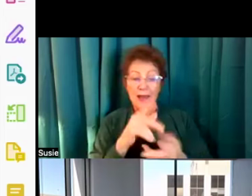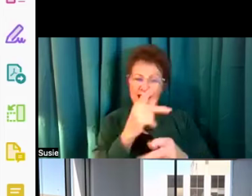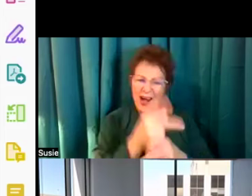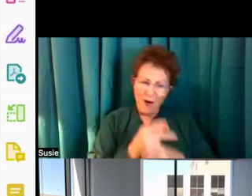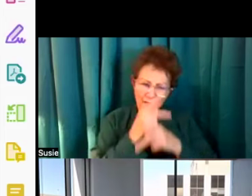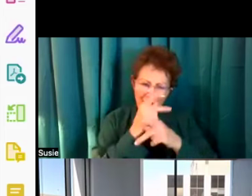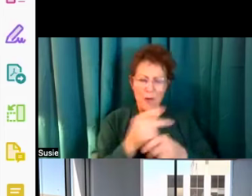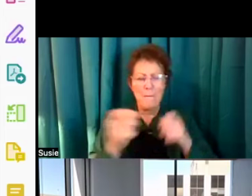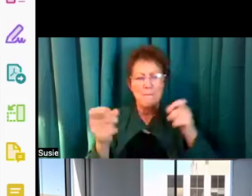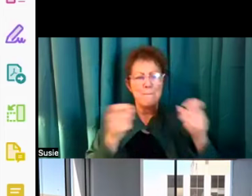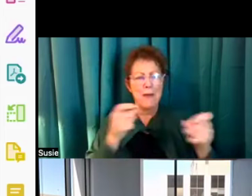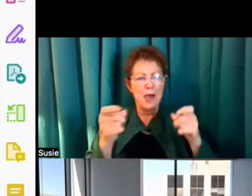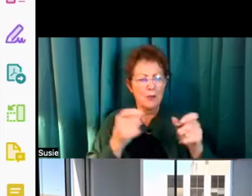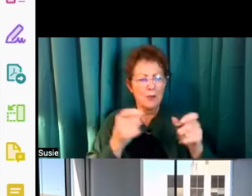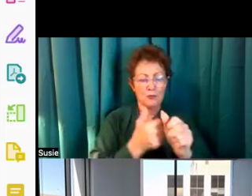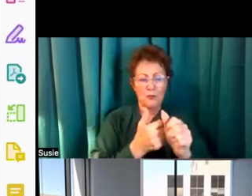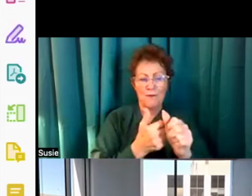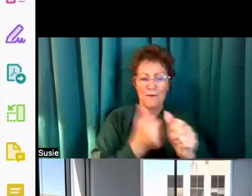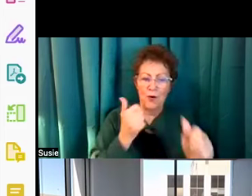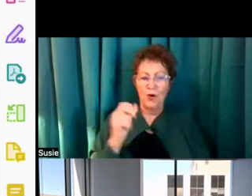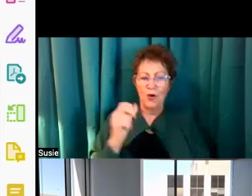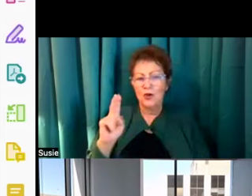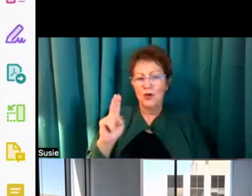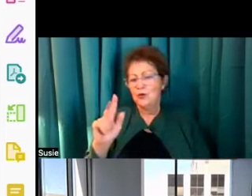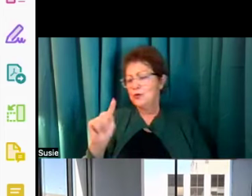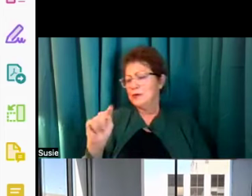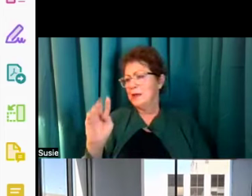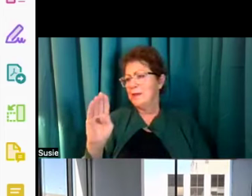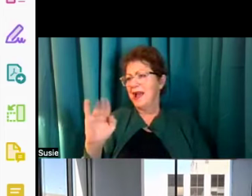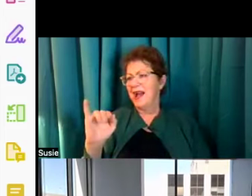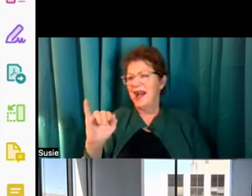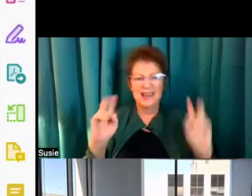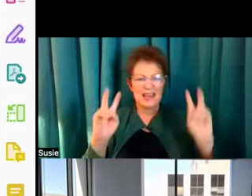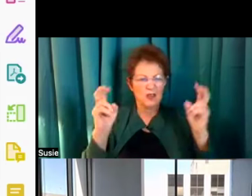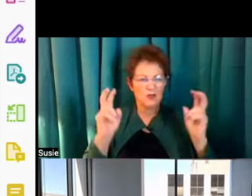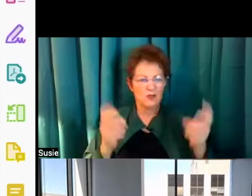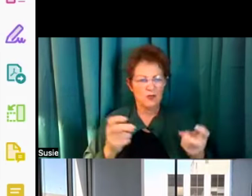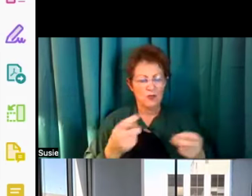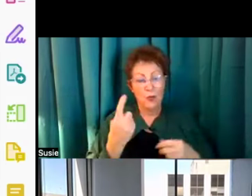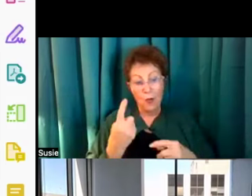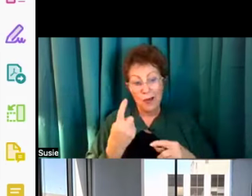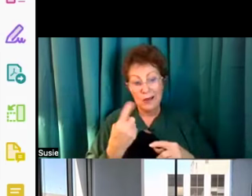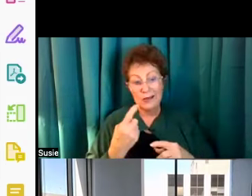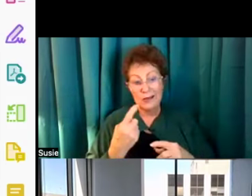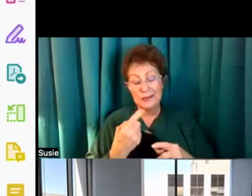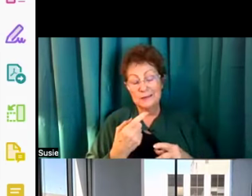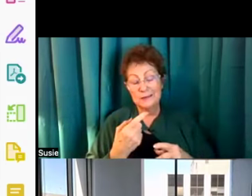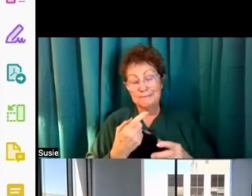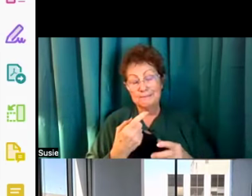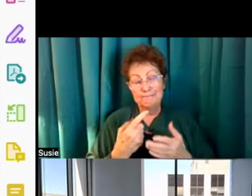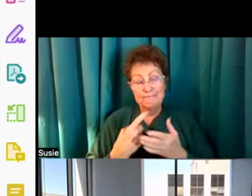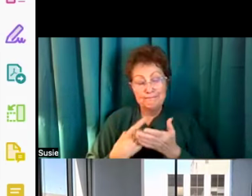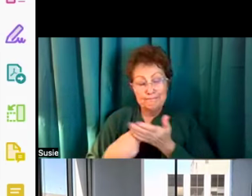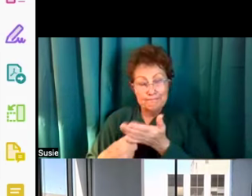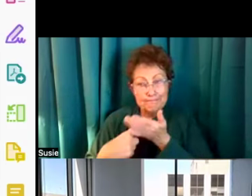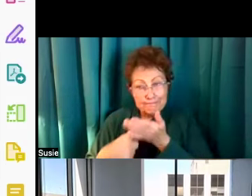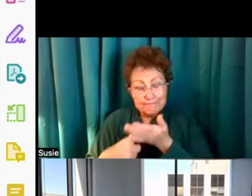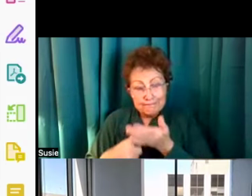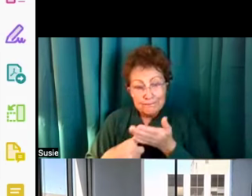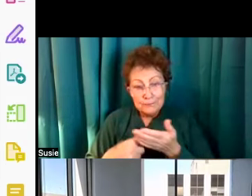management to avoid any of the UBTI issues. One kind of remedial measure that